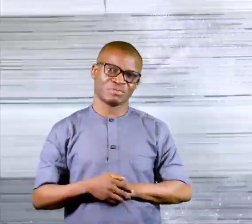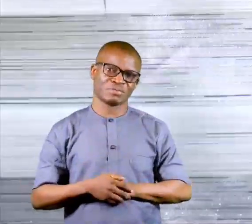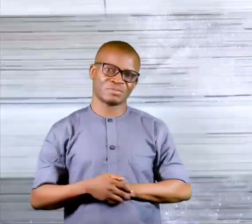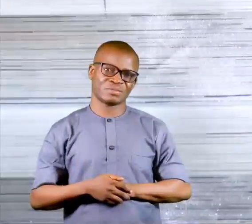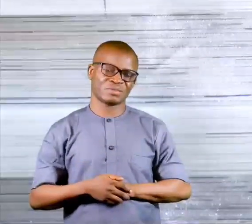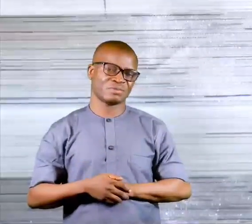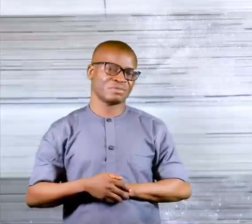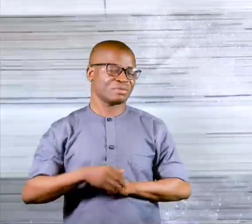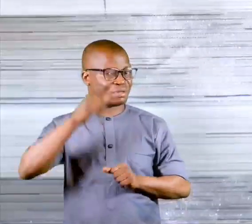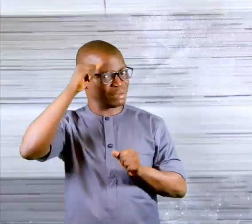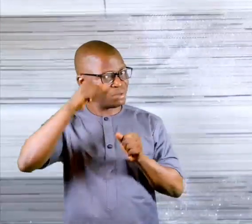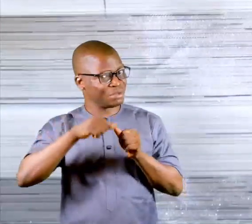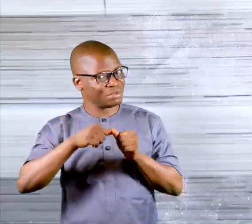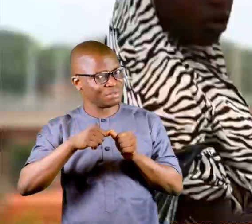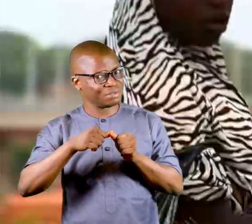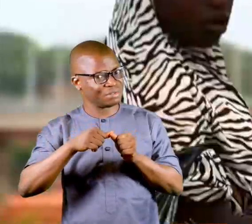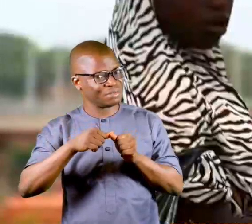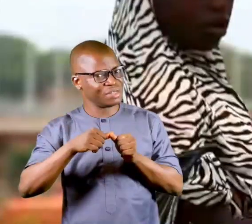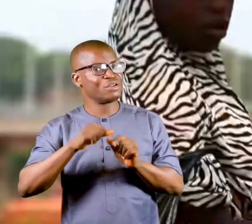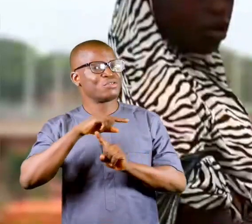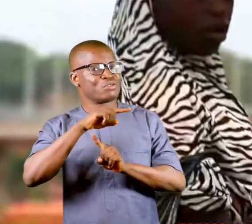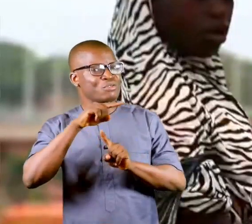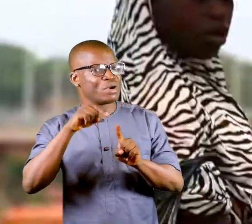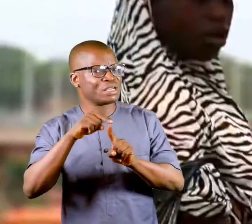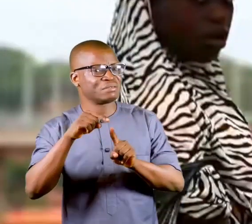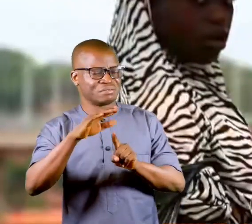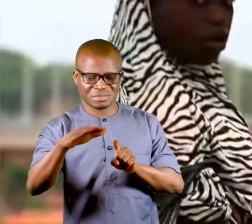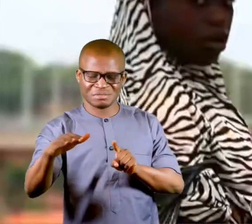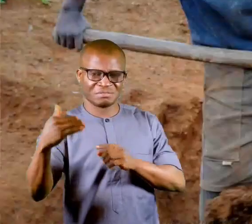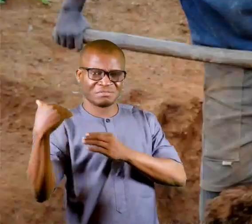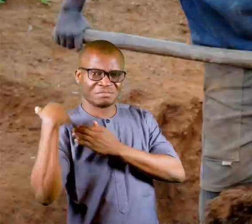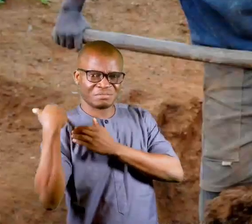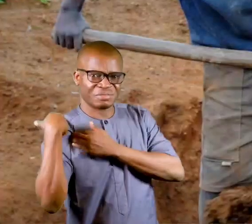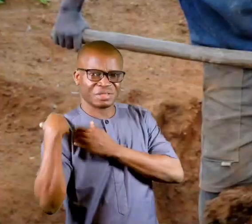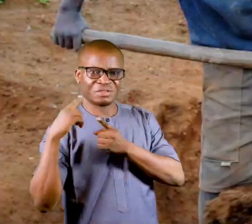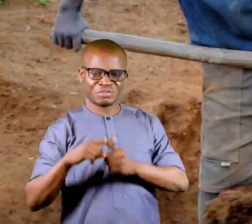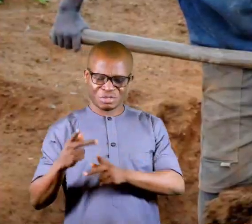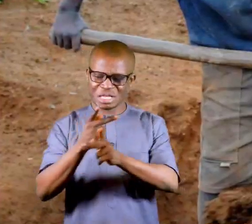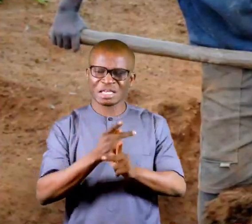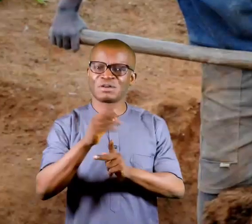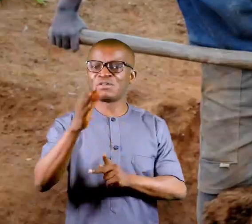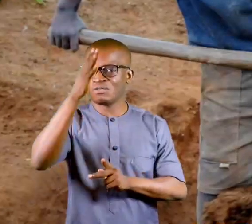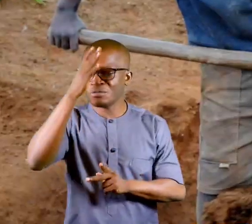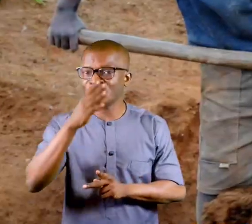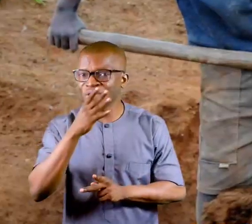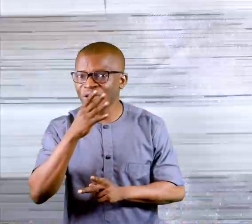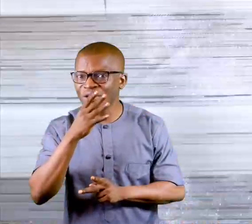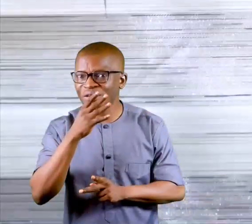this question: when will it now become the responsibility of the child to take care of the